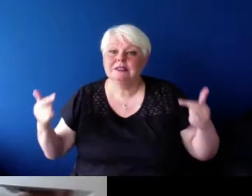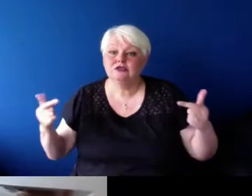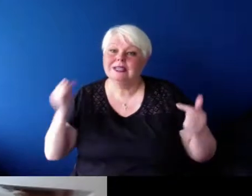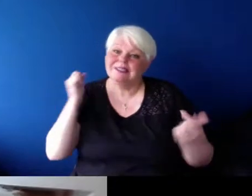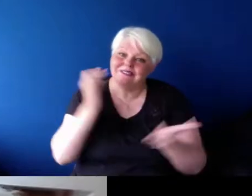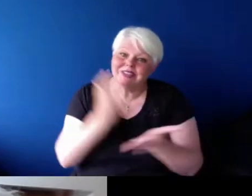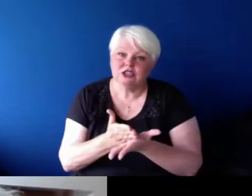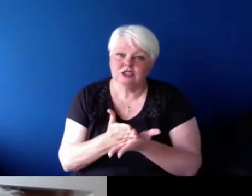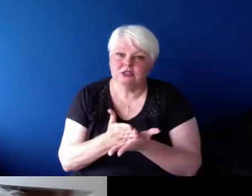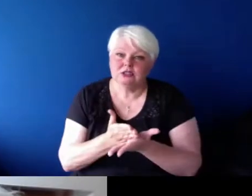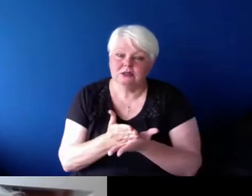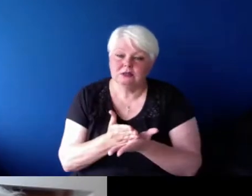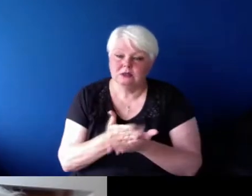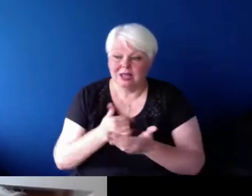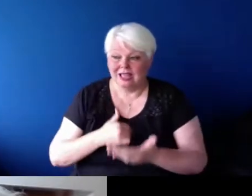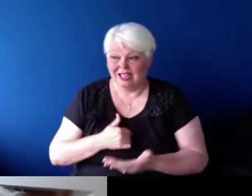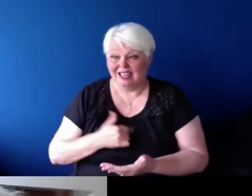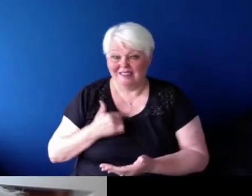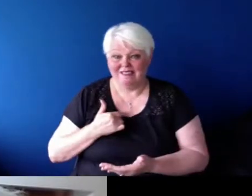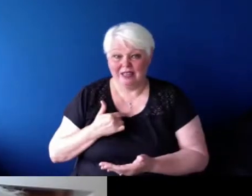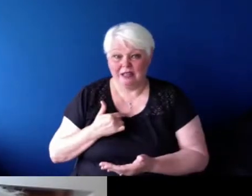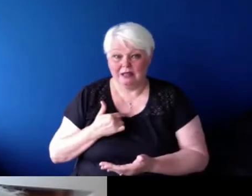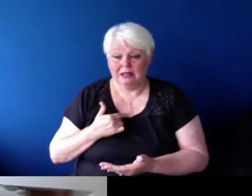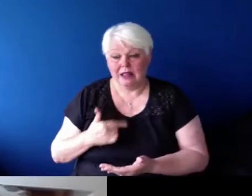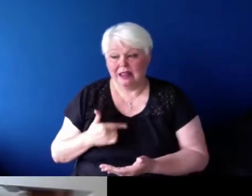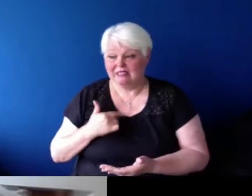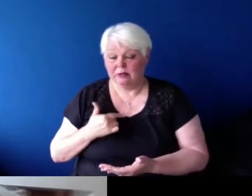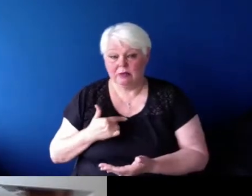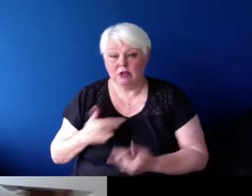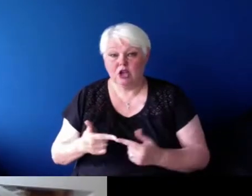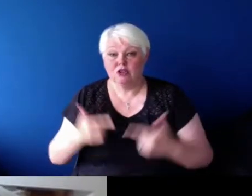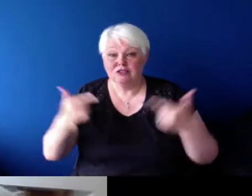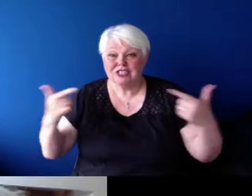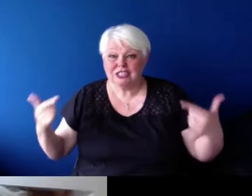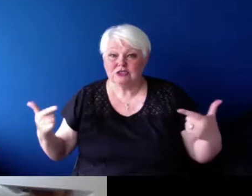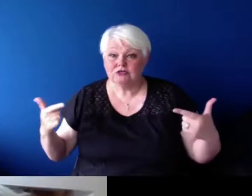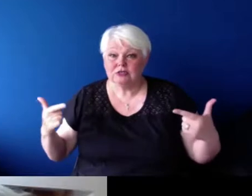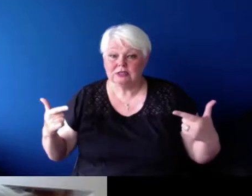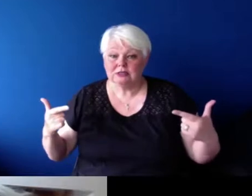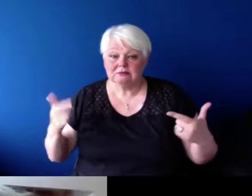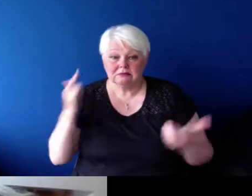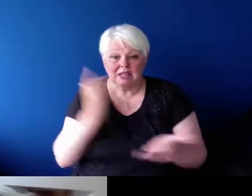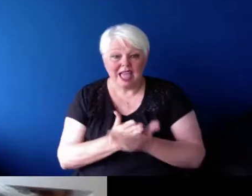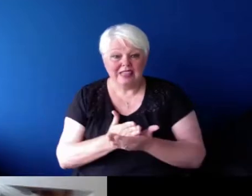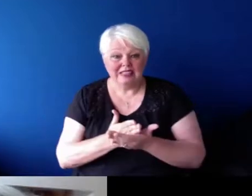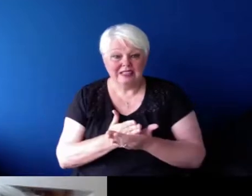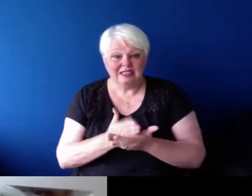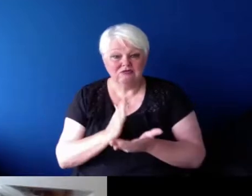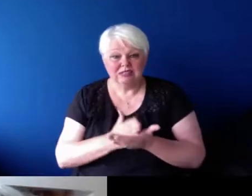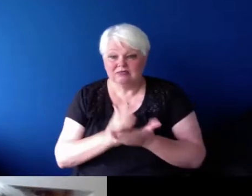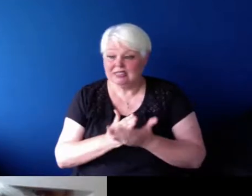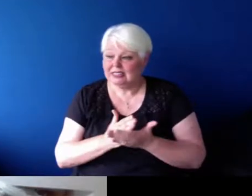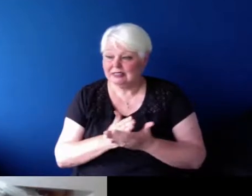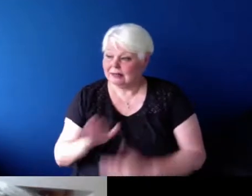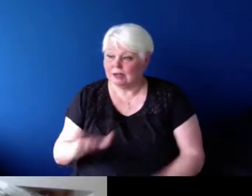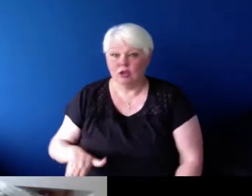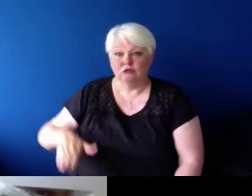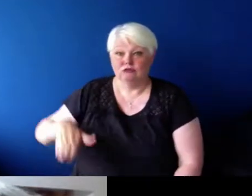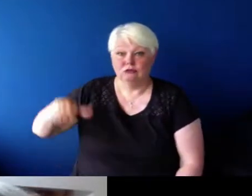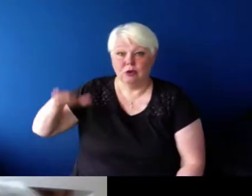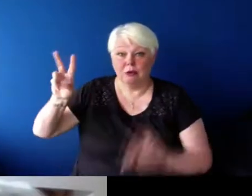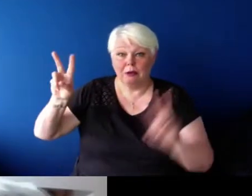Personally, I think living with contradictory convictions is a, you know, it's a really grown-up thing for the church, because it's